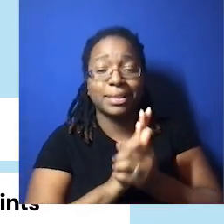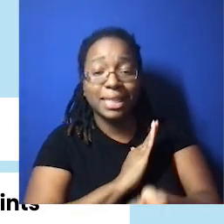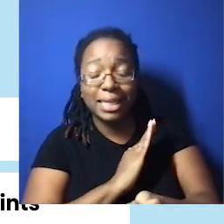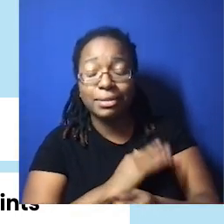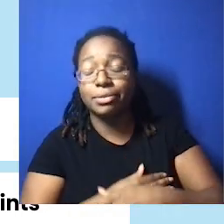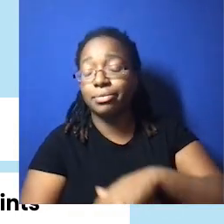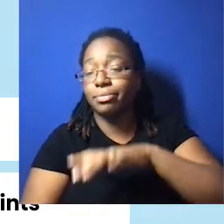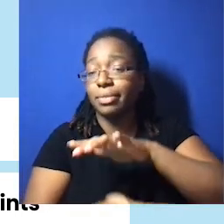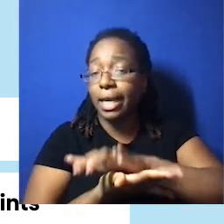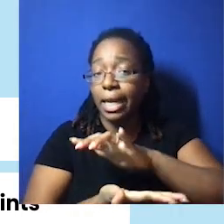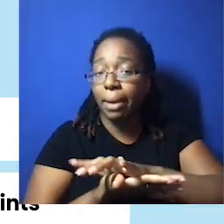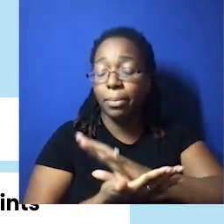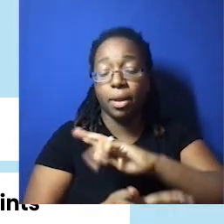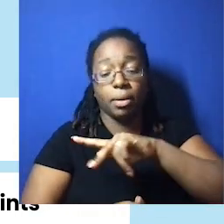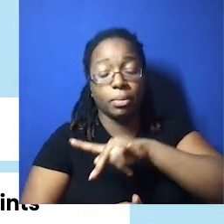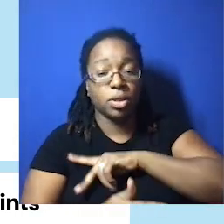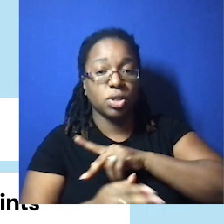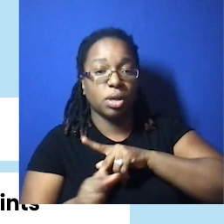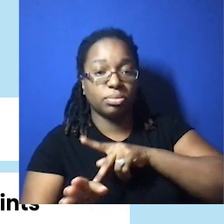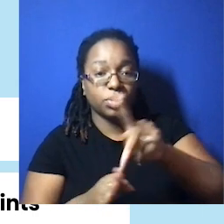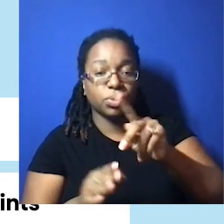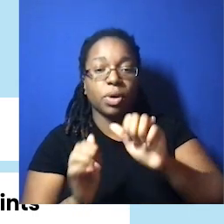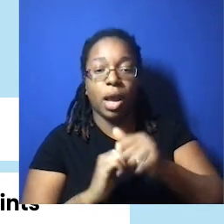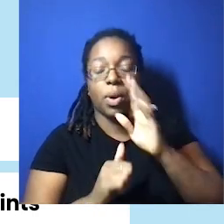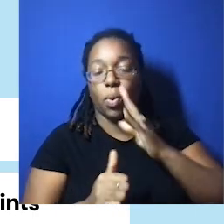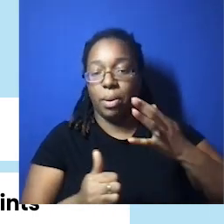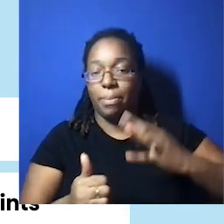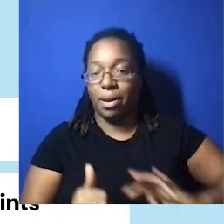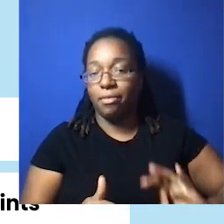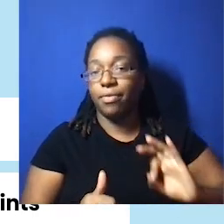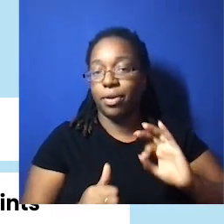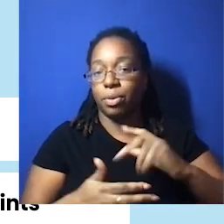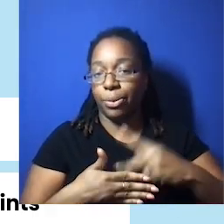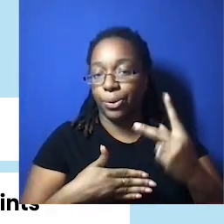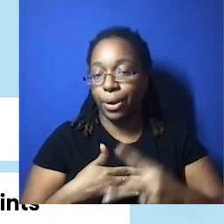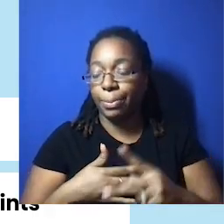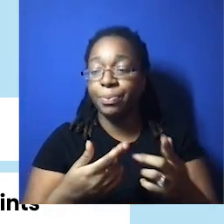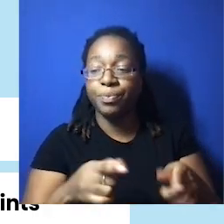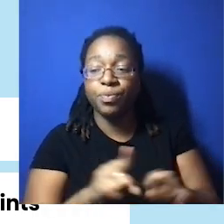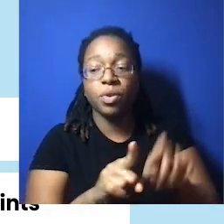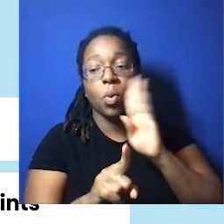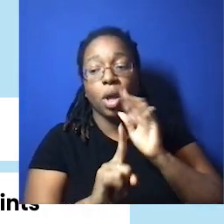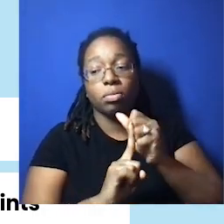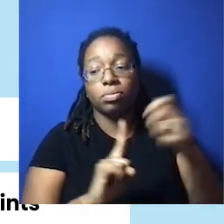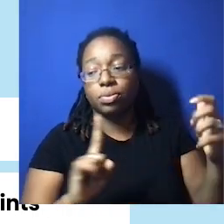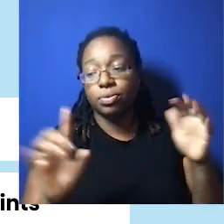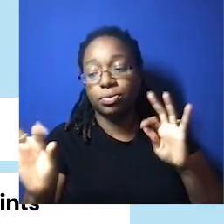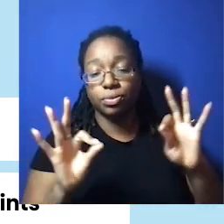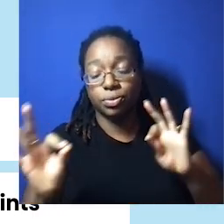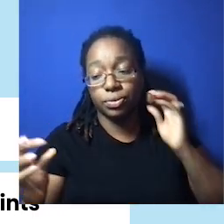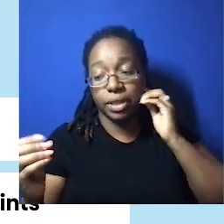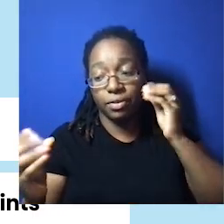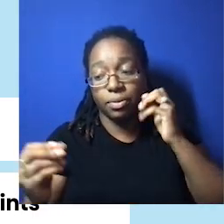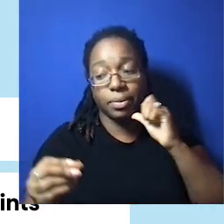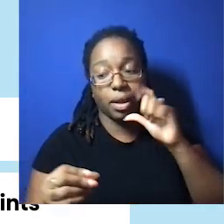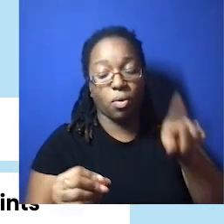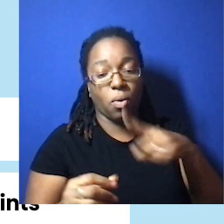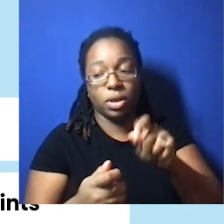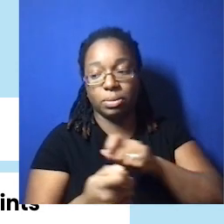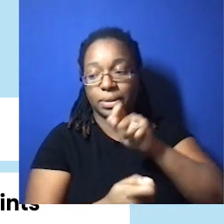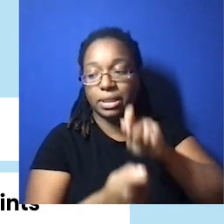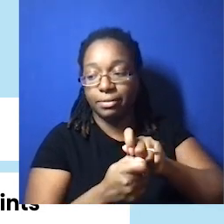personal, that the student would bring to our program, and then also elaborates on information not specifically addressed by their student